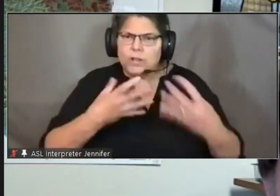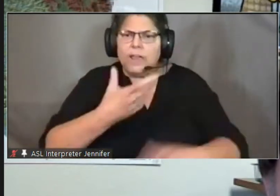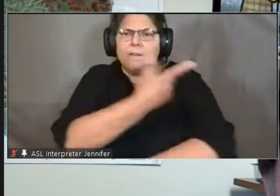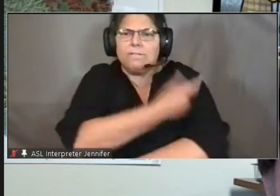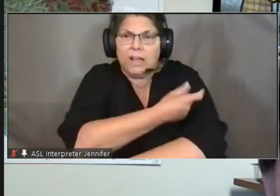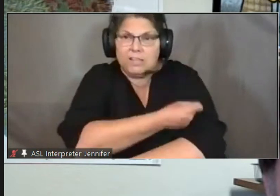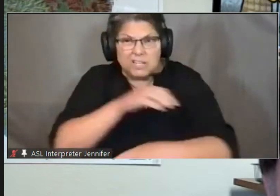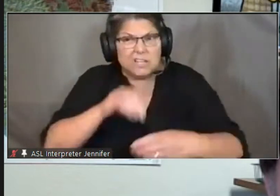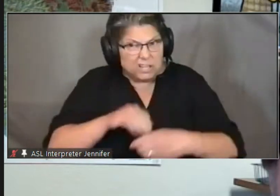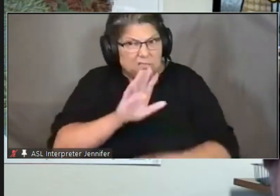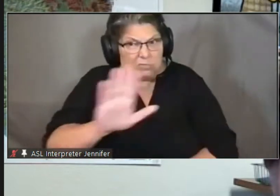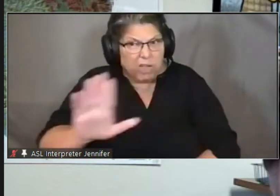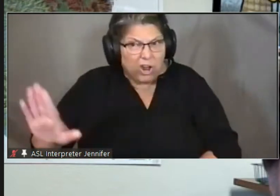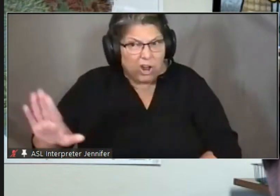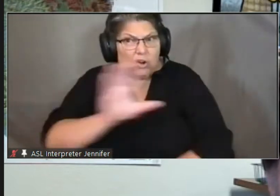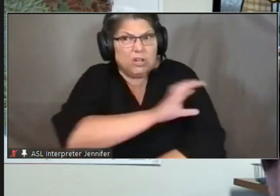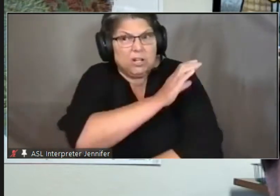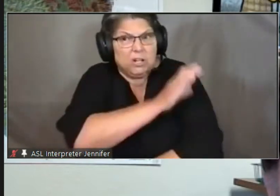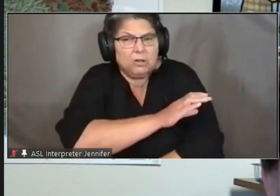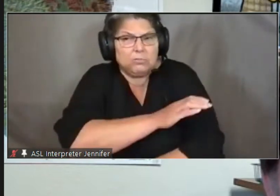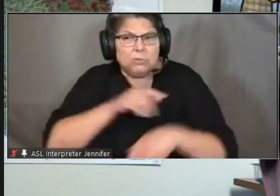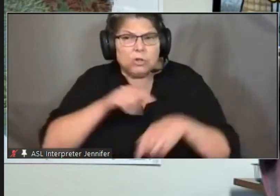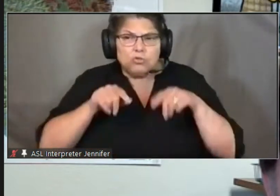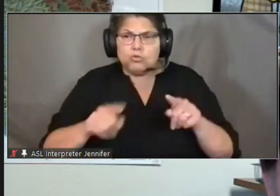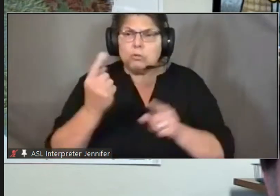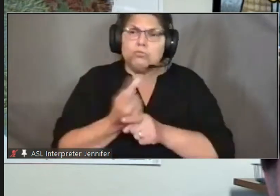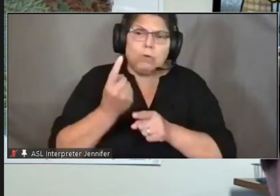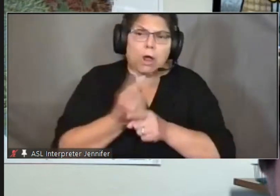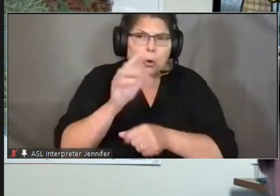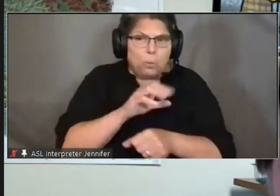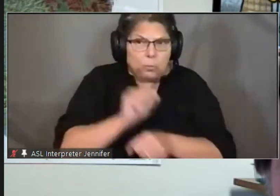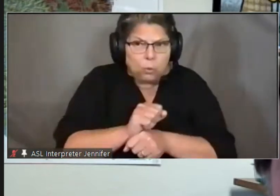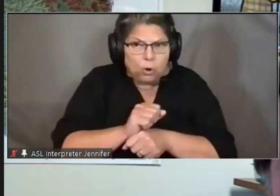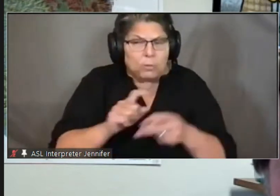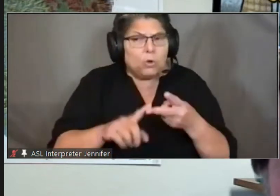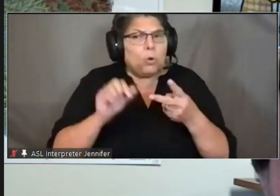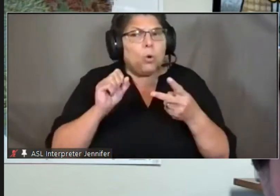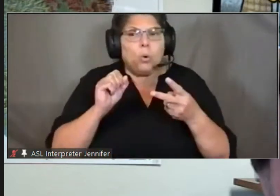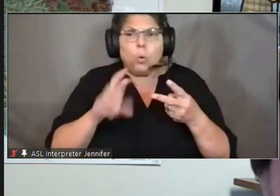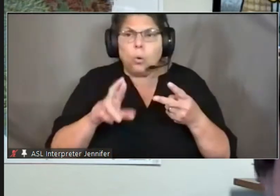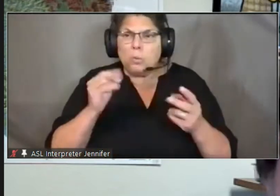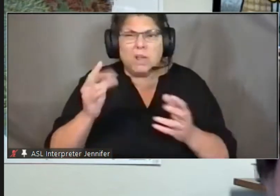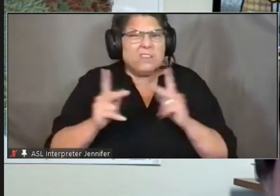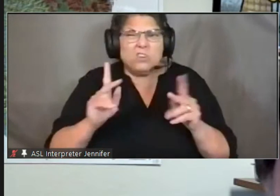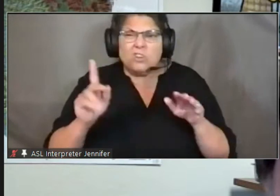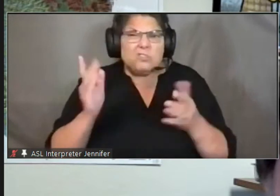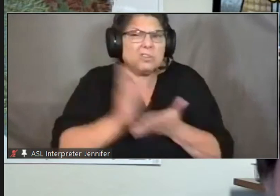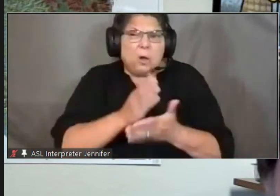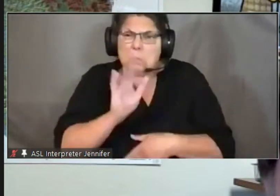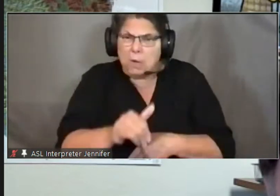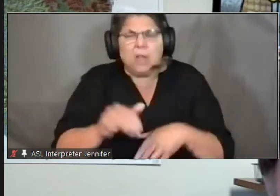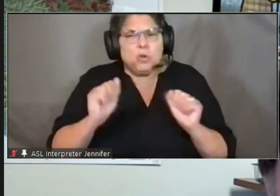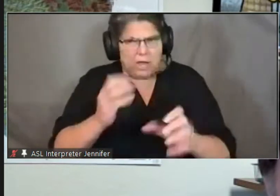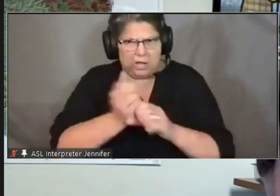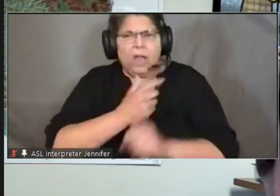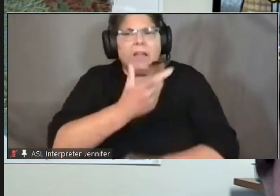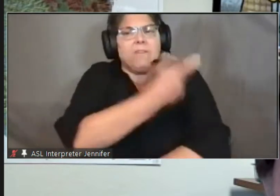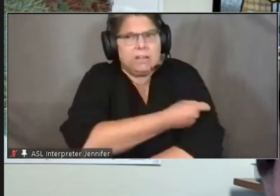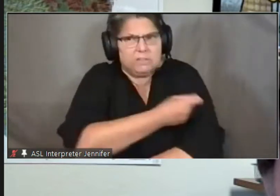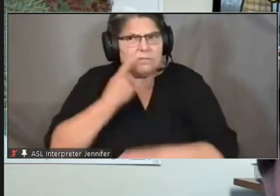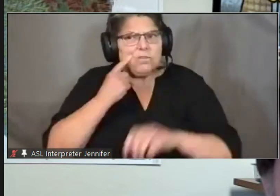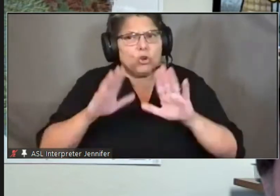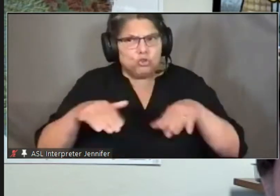their clinics, either during your appointment or many even if you just drop in.